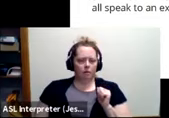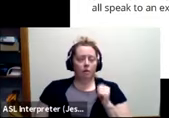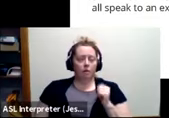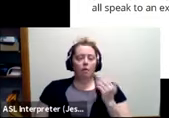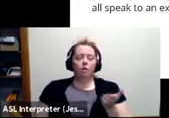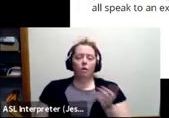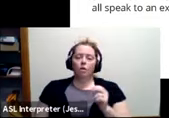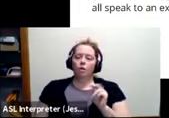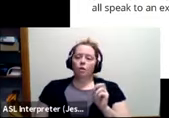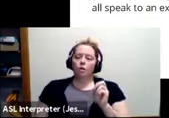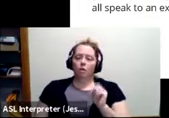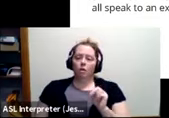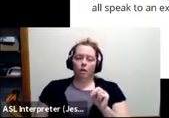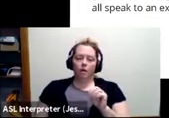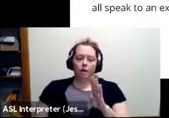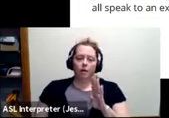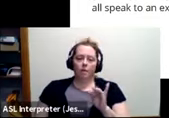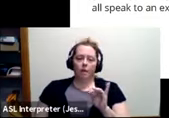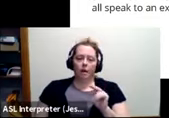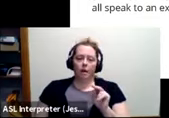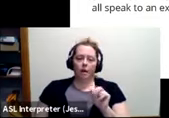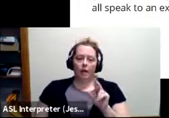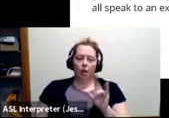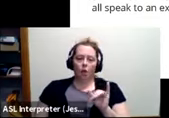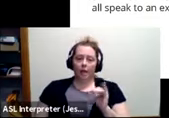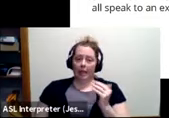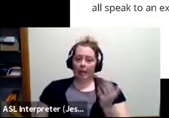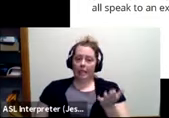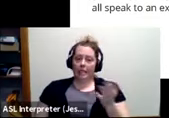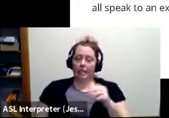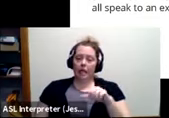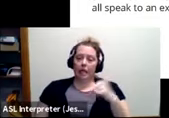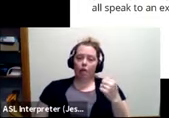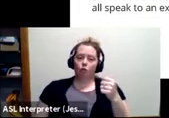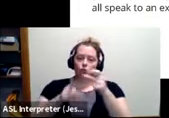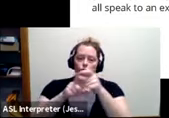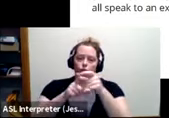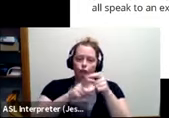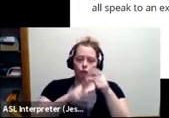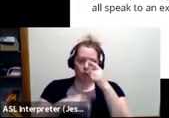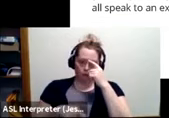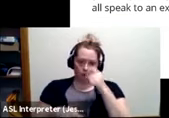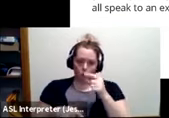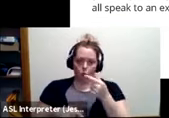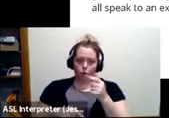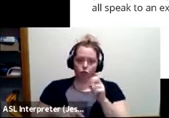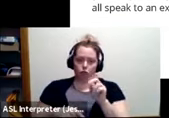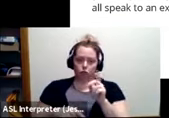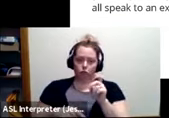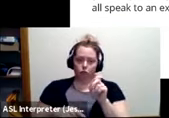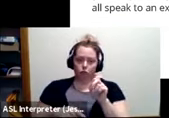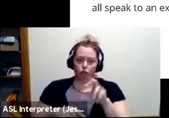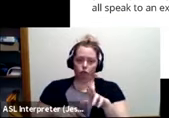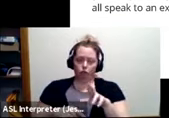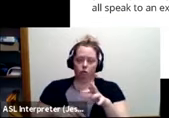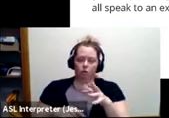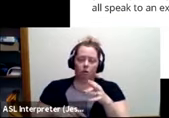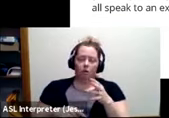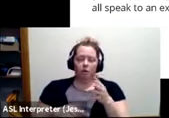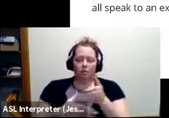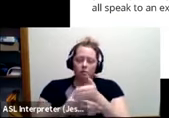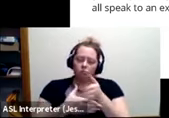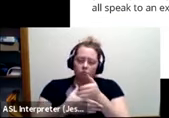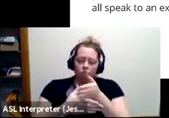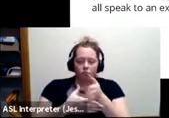Non-binary. So this is the umbrella term for genders that falls somewhere in the middle of or beyond the gender